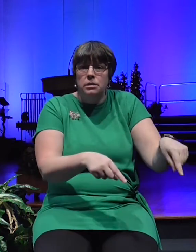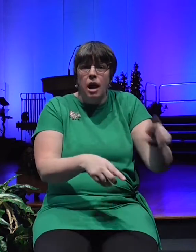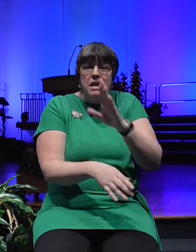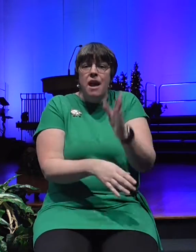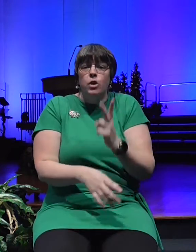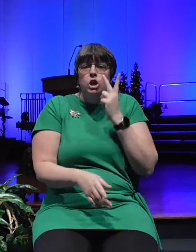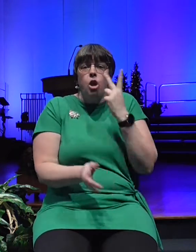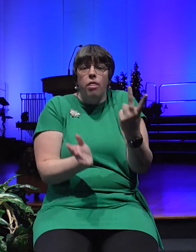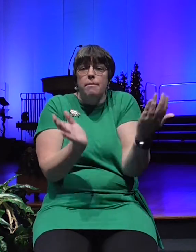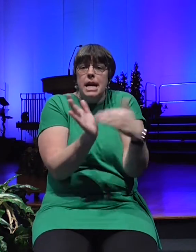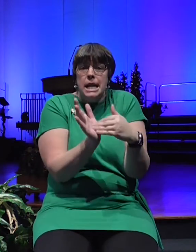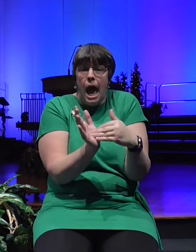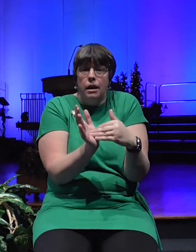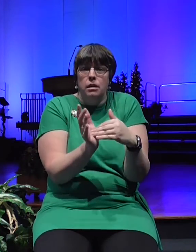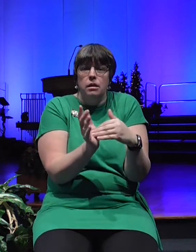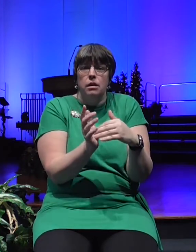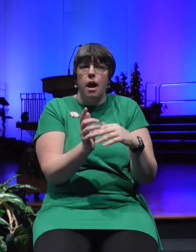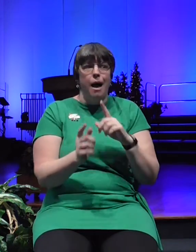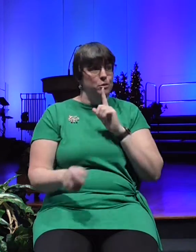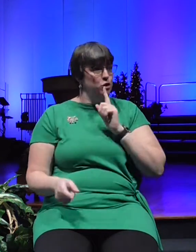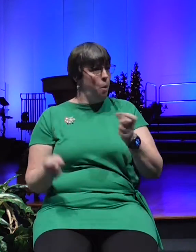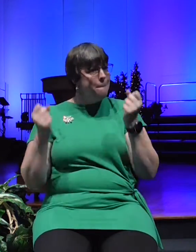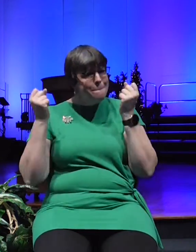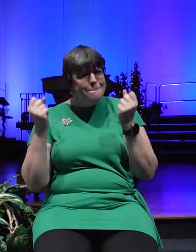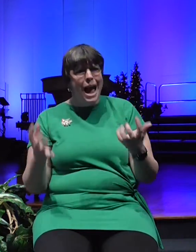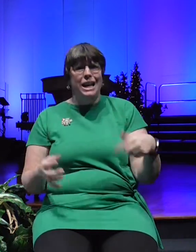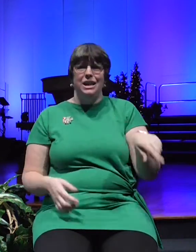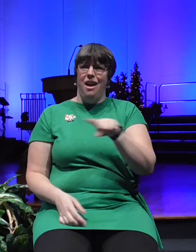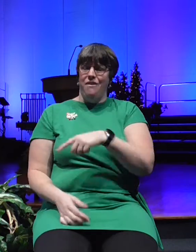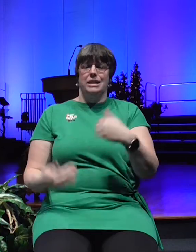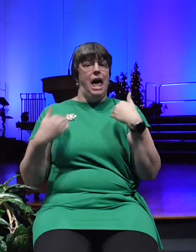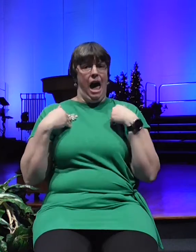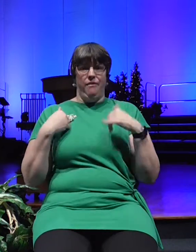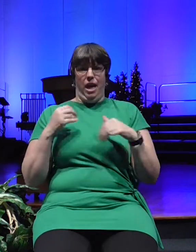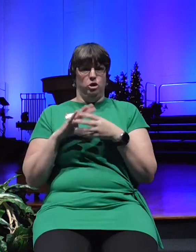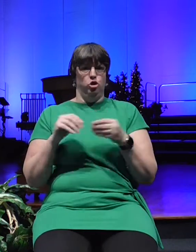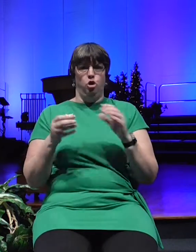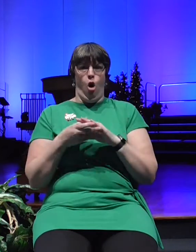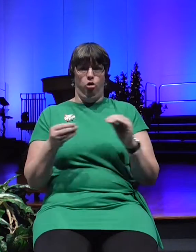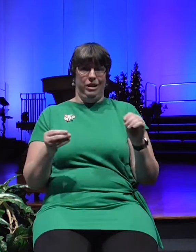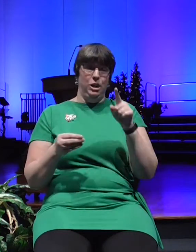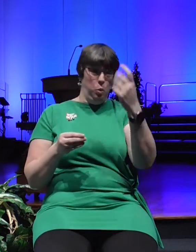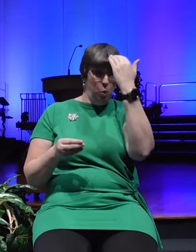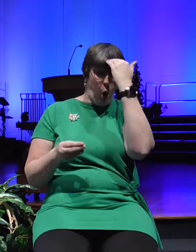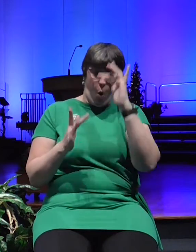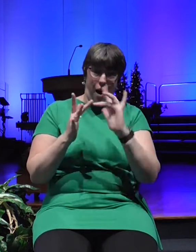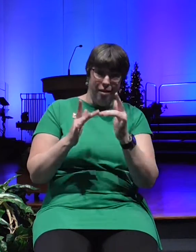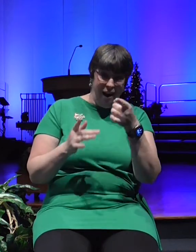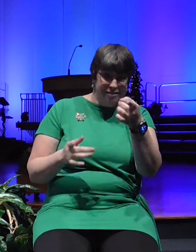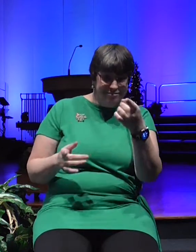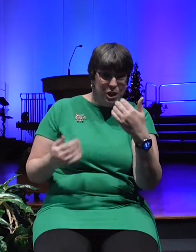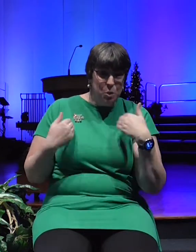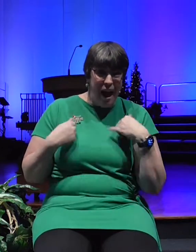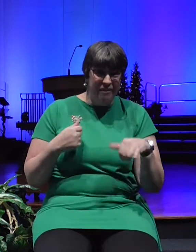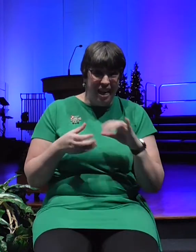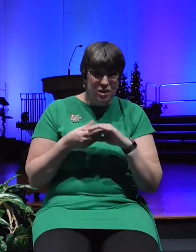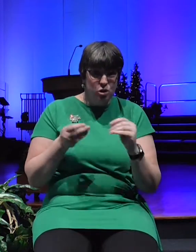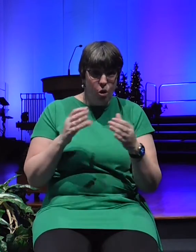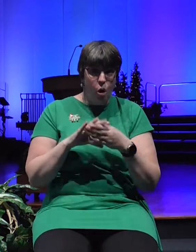I never saw them again. I'm sure many of us in this room have that story. Many of you watching online have that story.